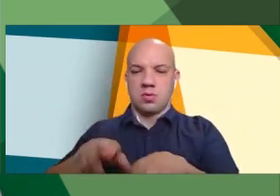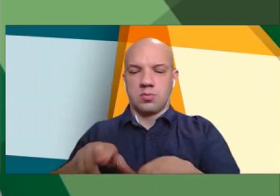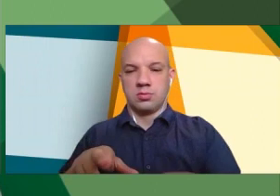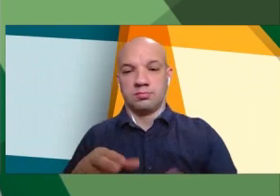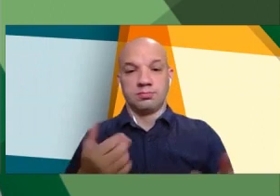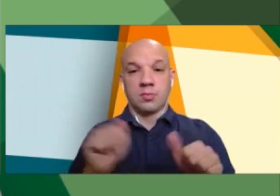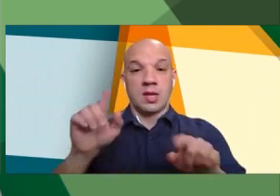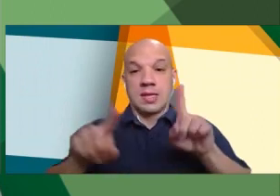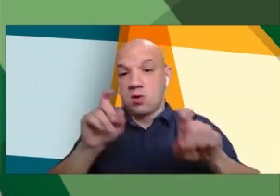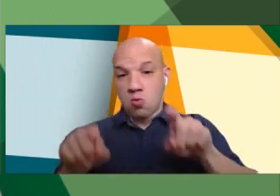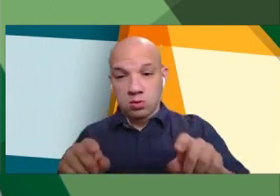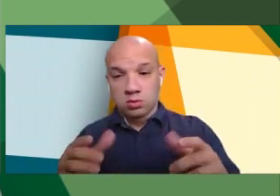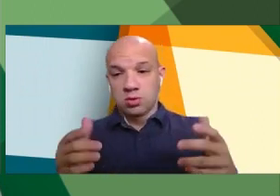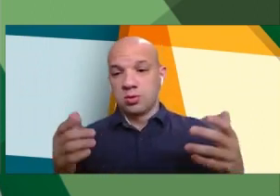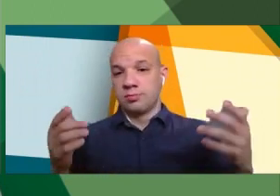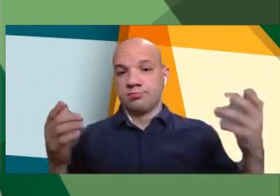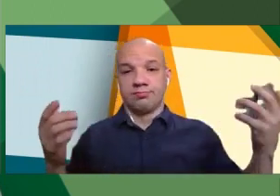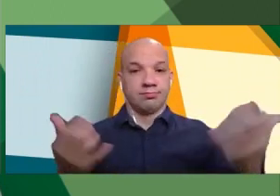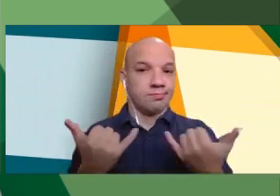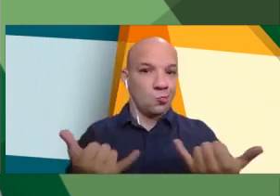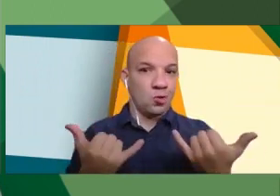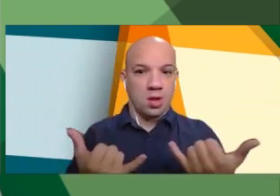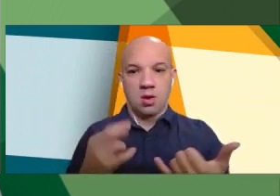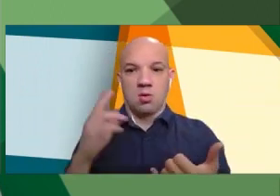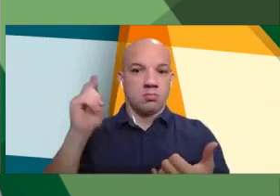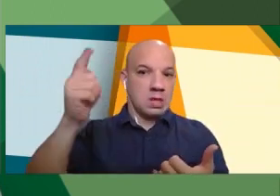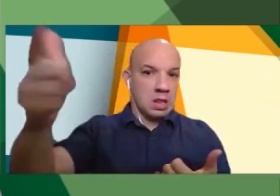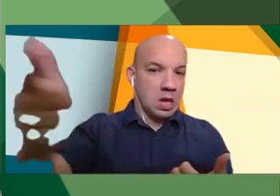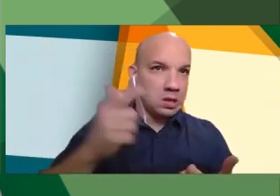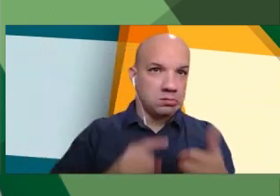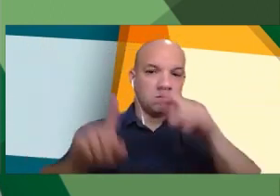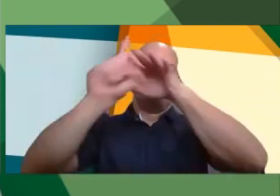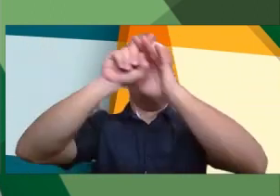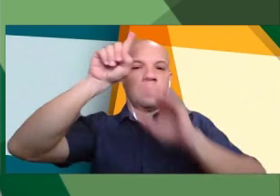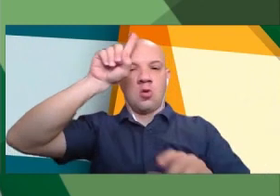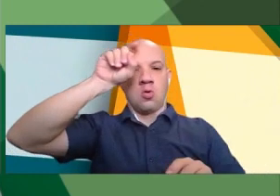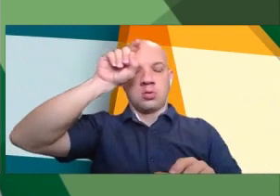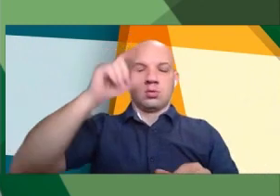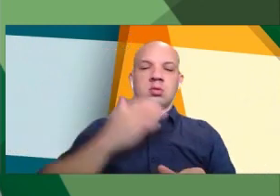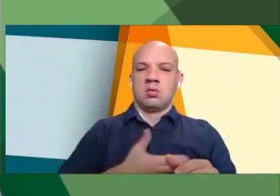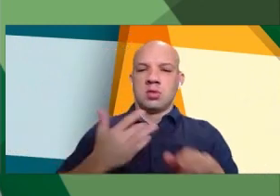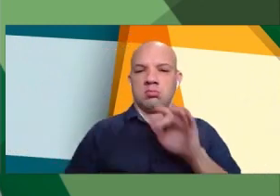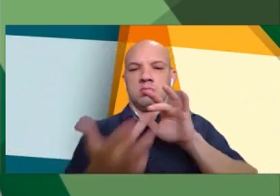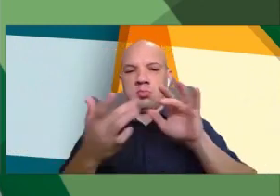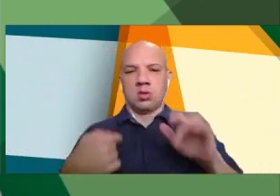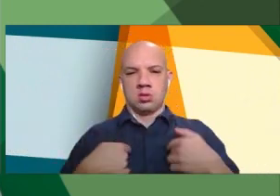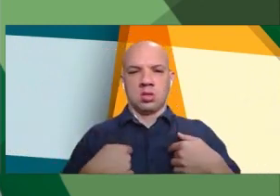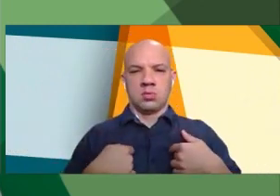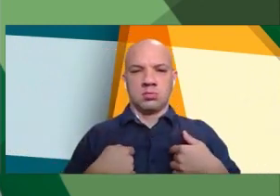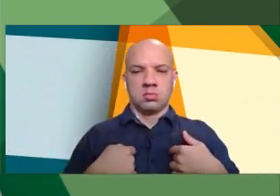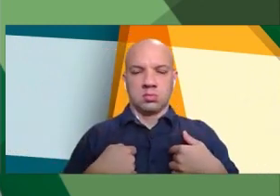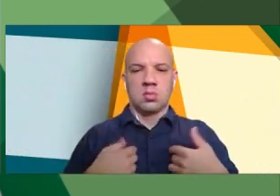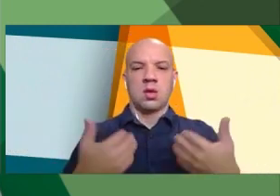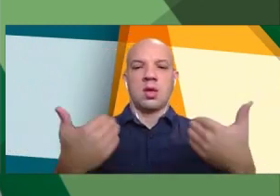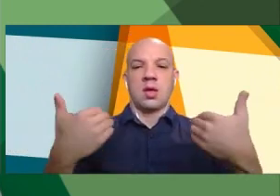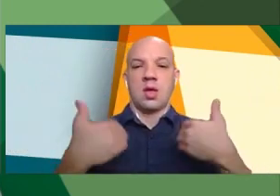questions today or later on, feel free to contact me. You have my